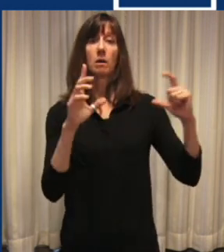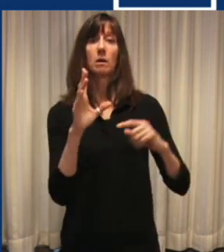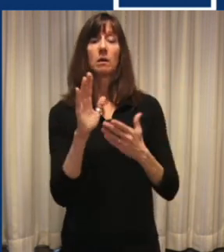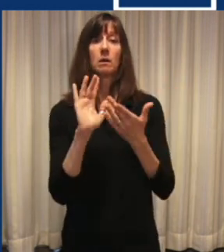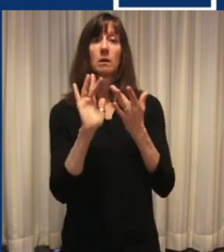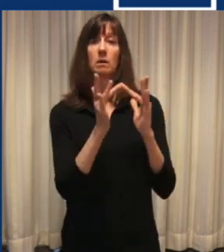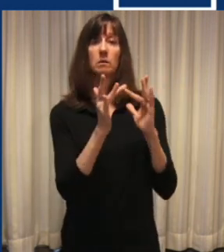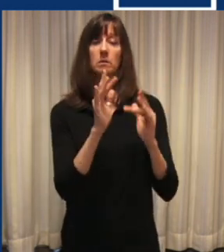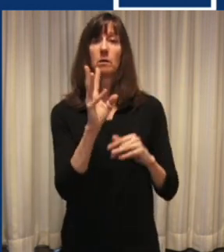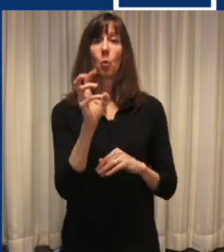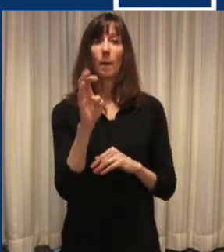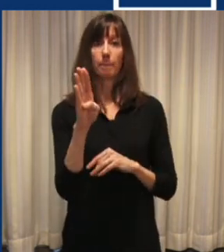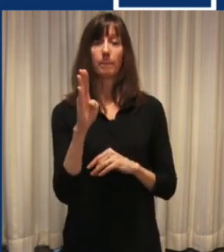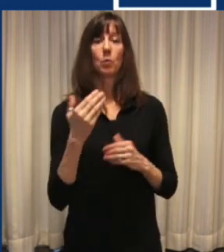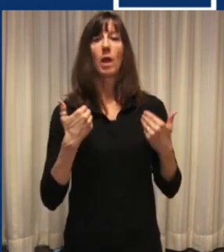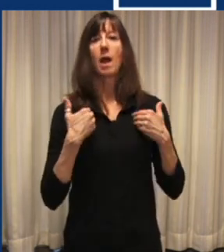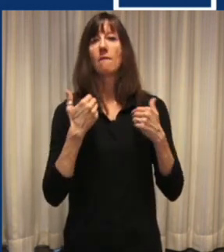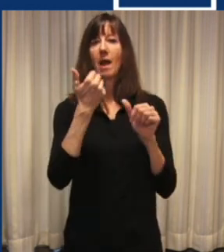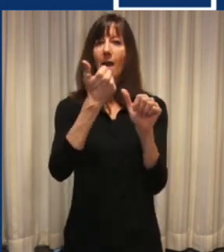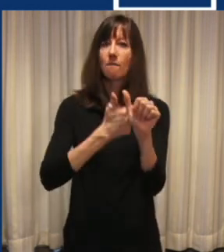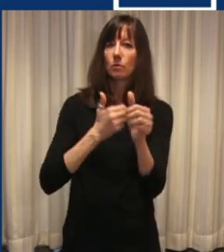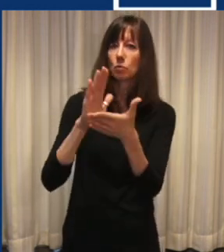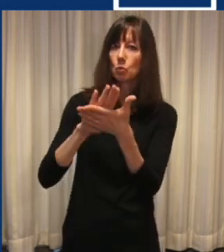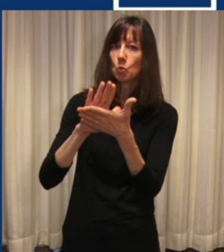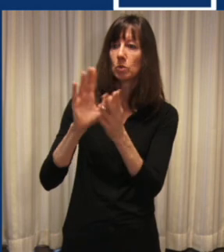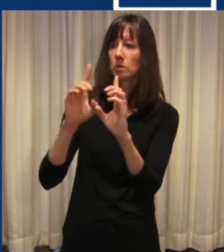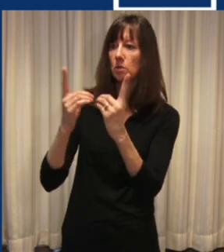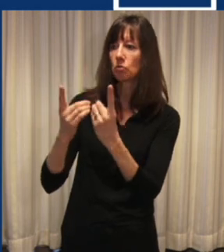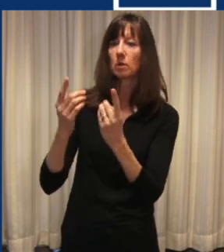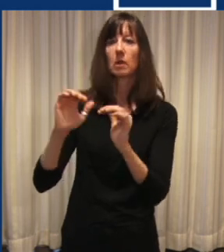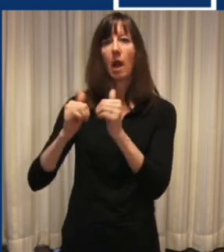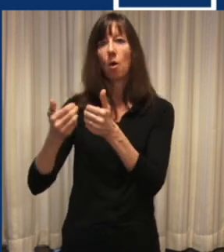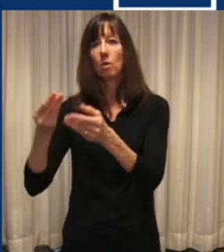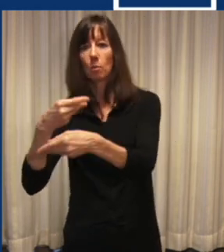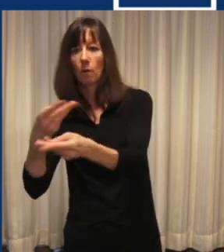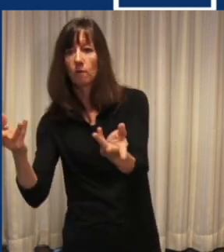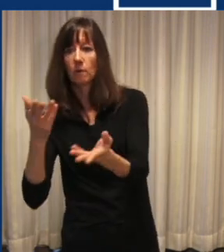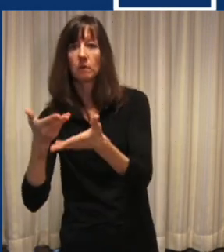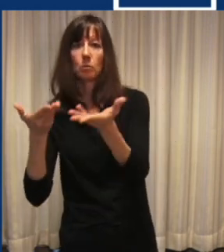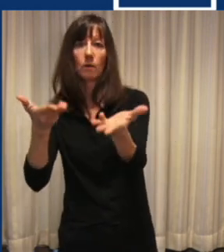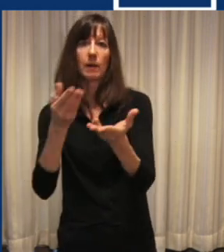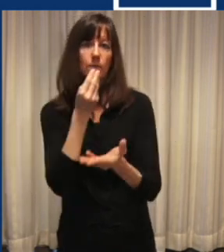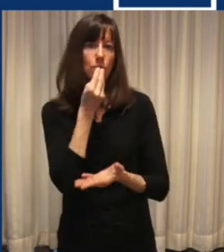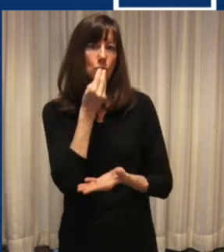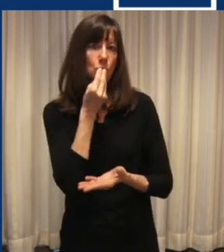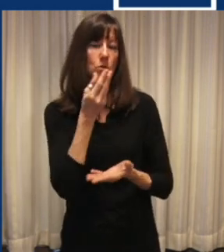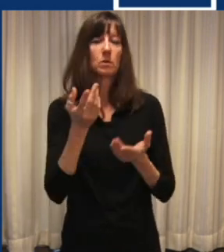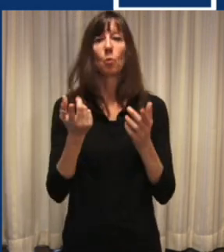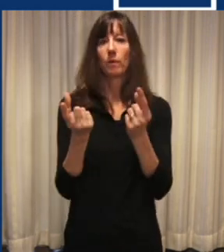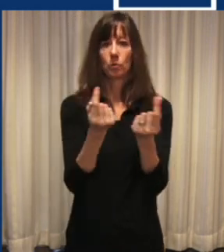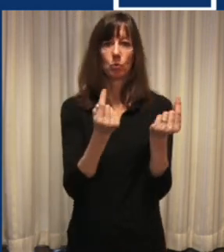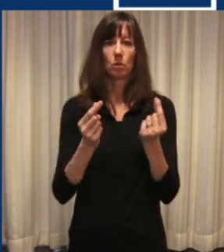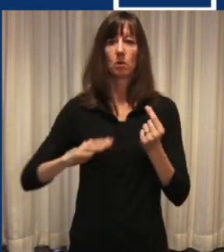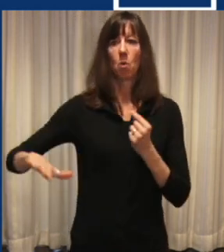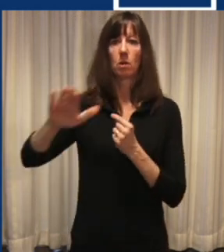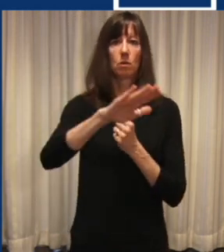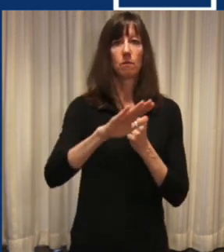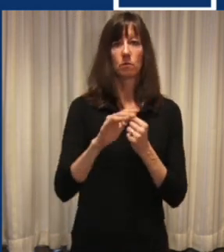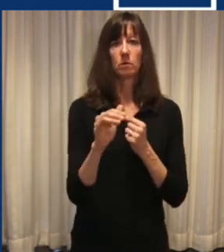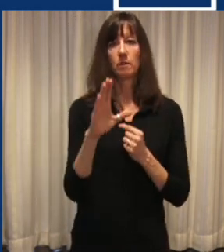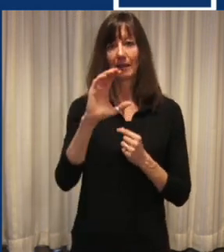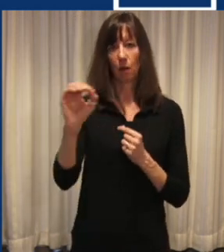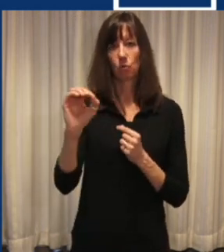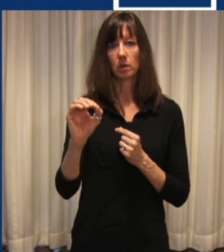every school district and how they're doing food distribution and the other districts in the county. So if you need that, you can also go to